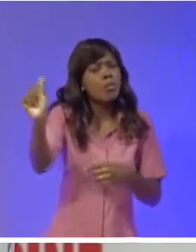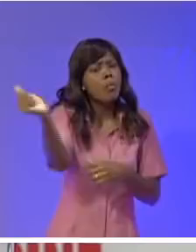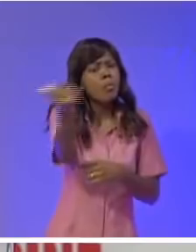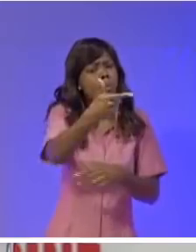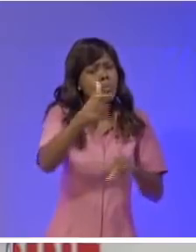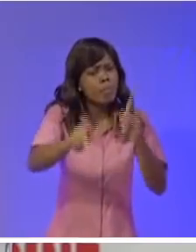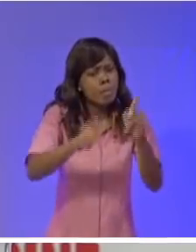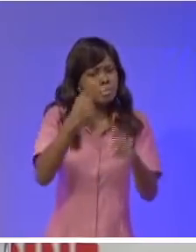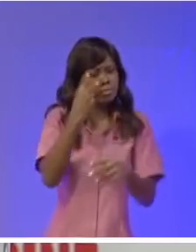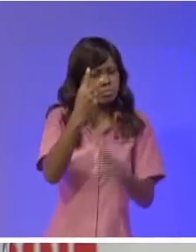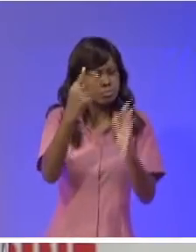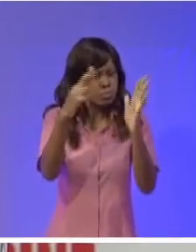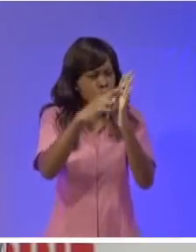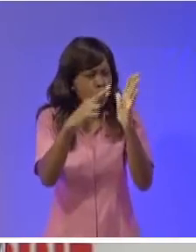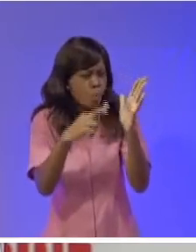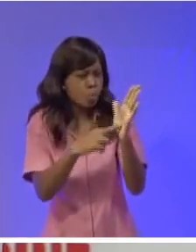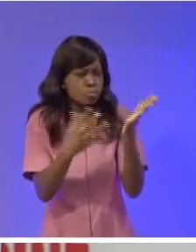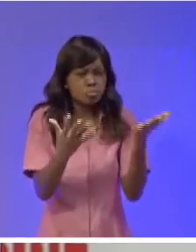regulations for clarity.